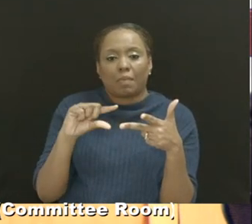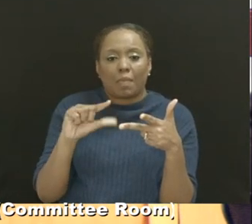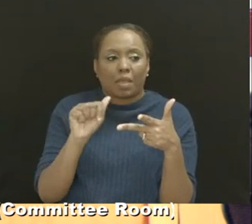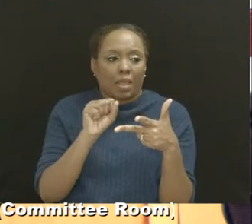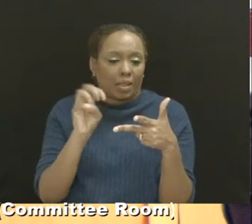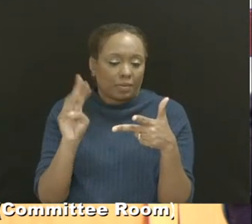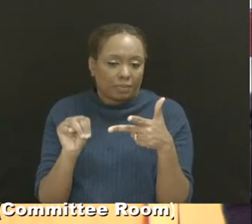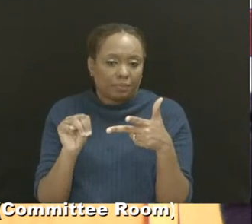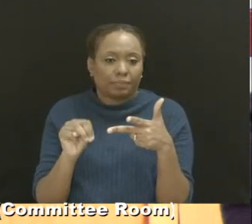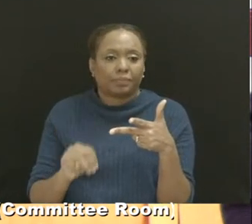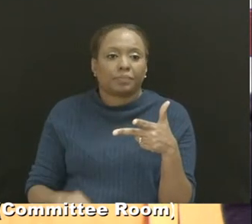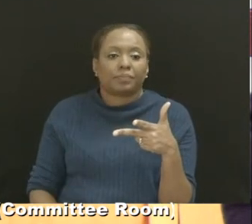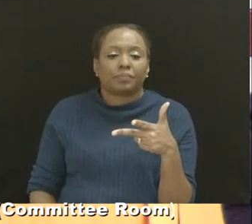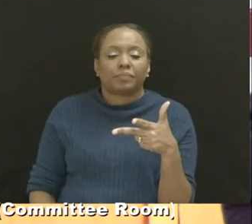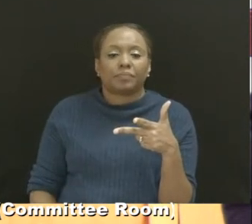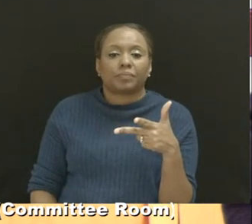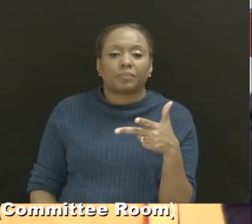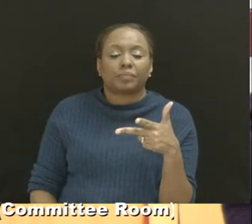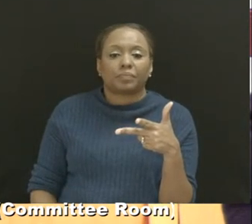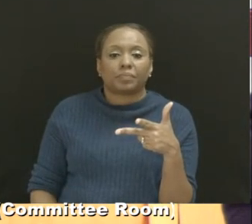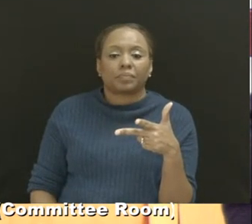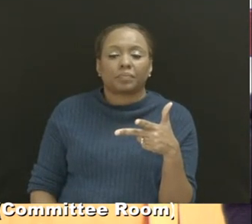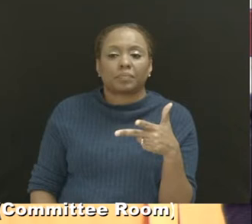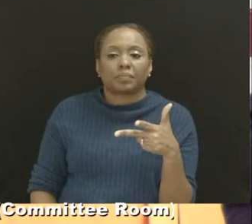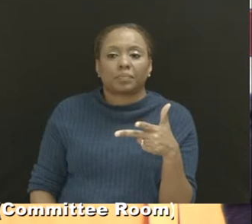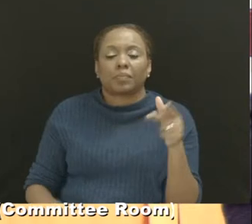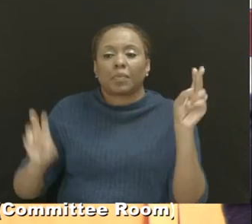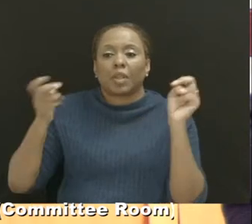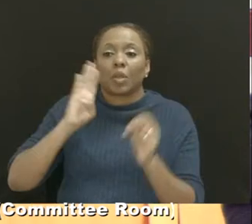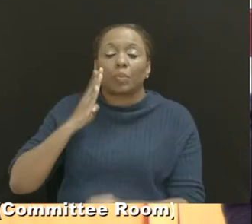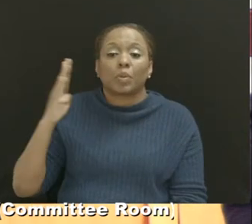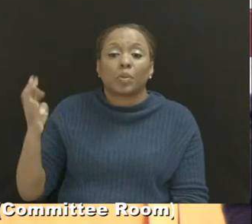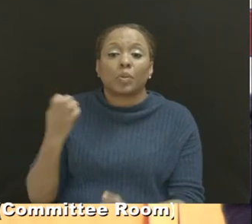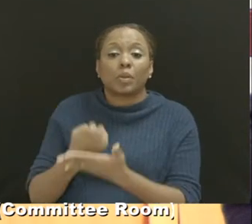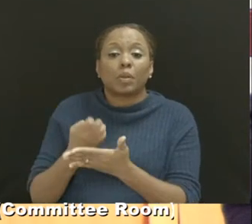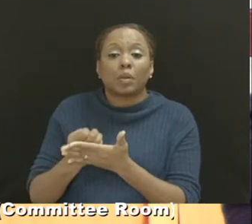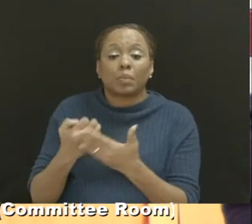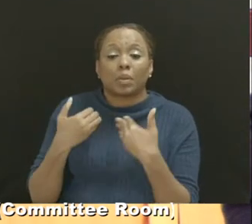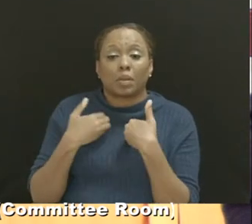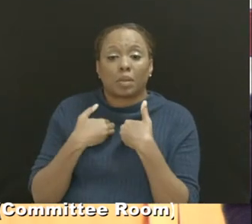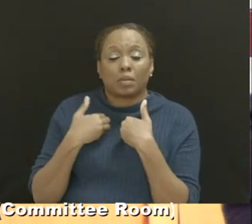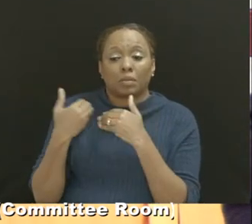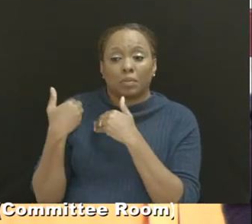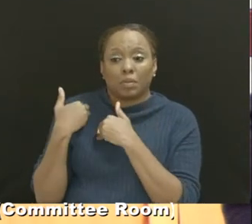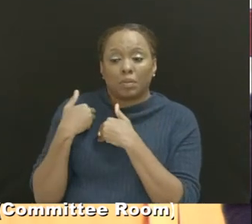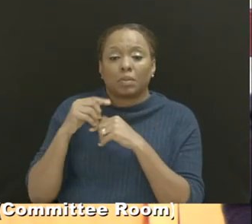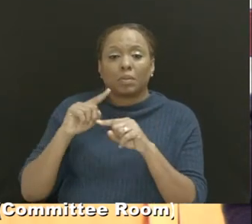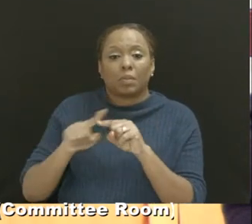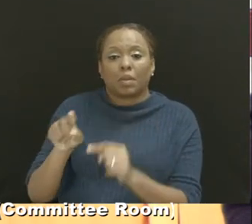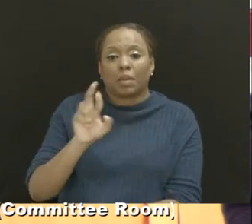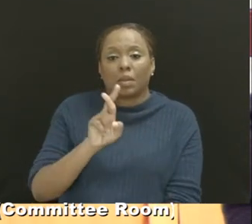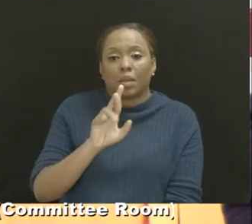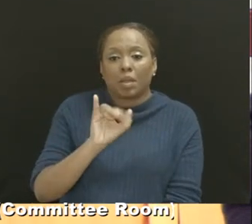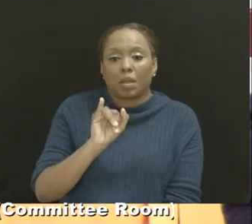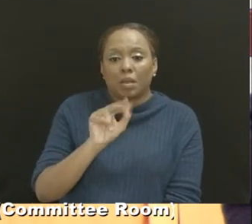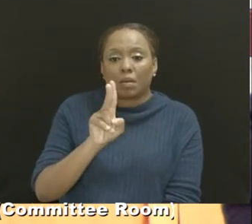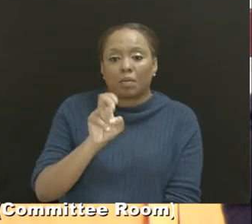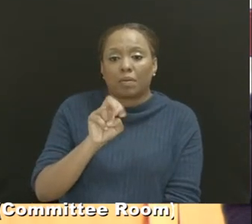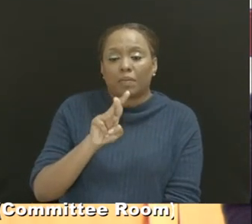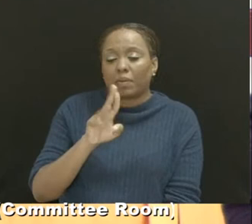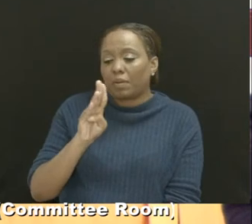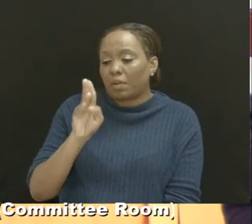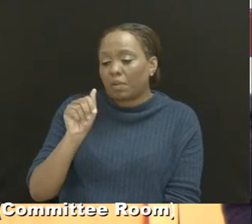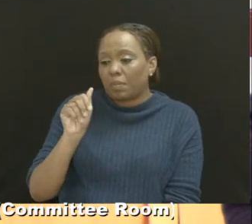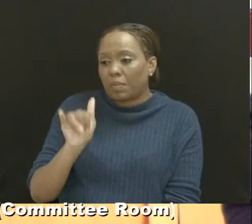Maritime Affairs has the responsibility for the seaweed. However, at the River Bay area, NCC